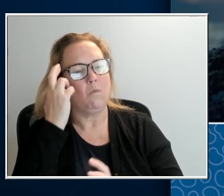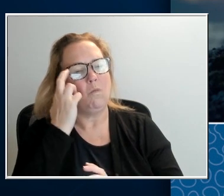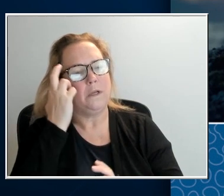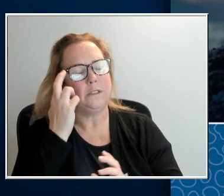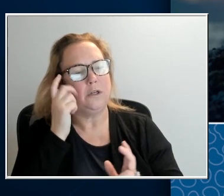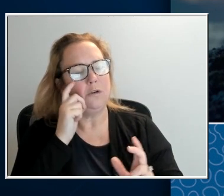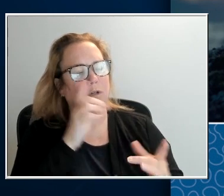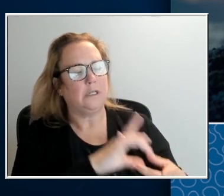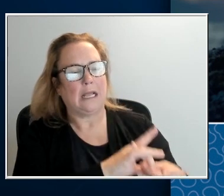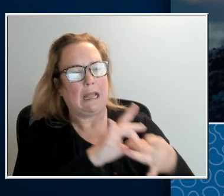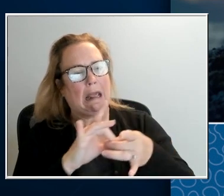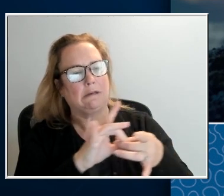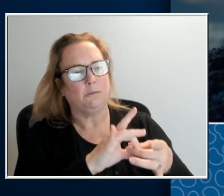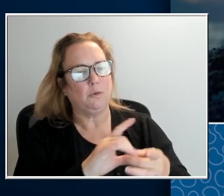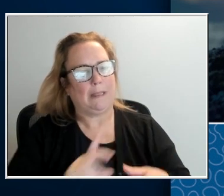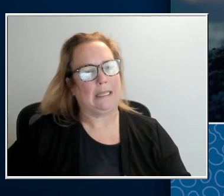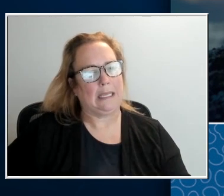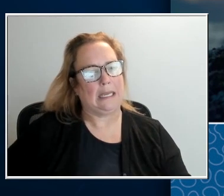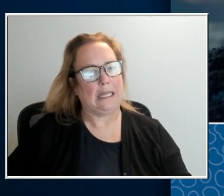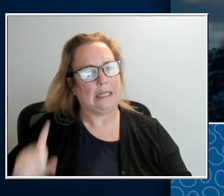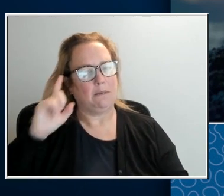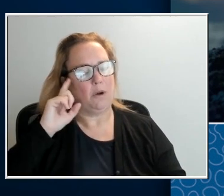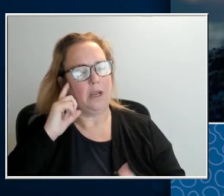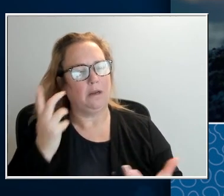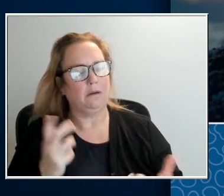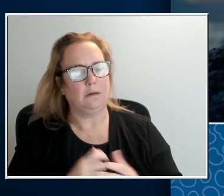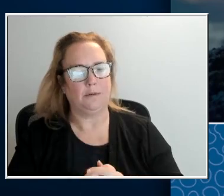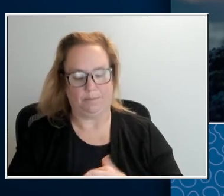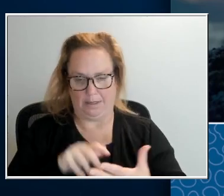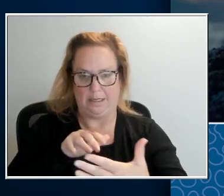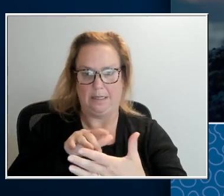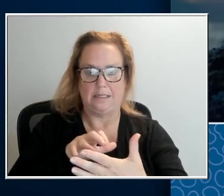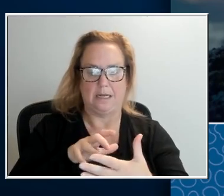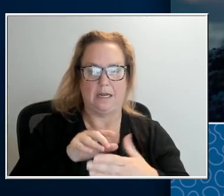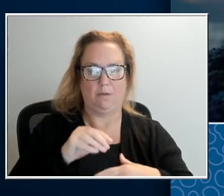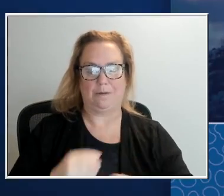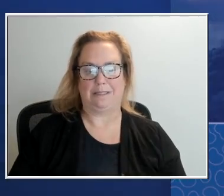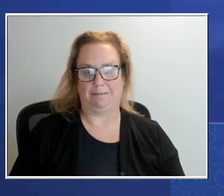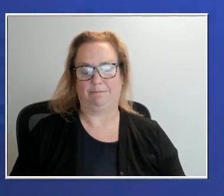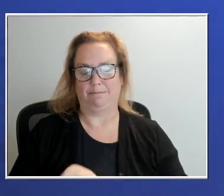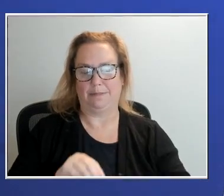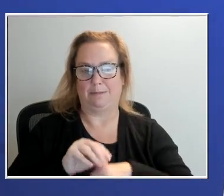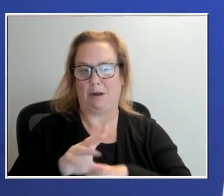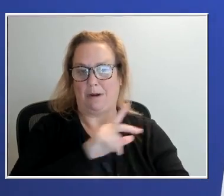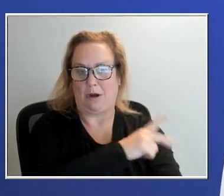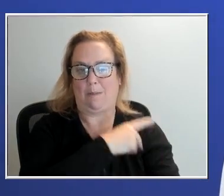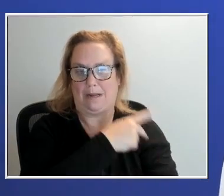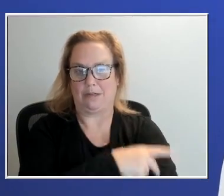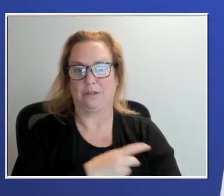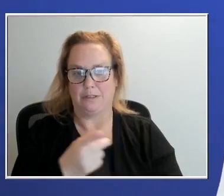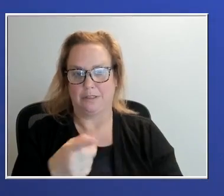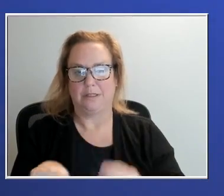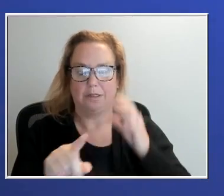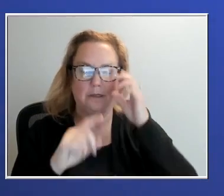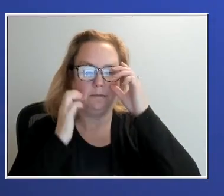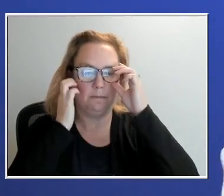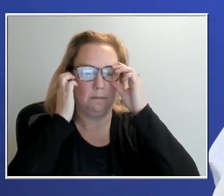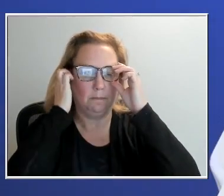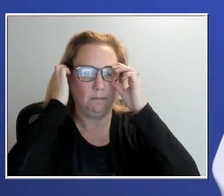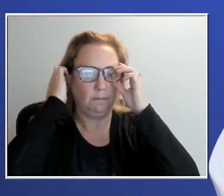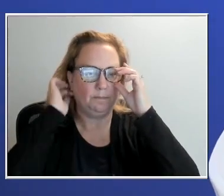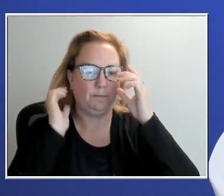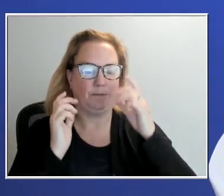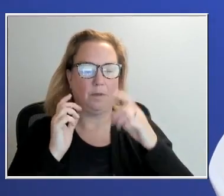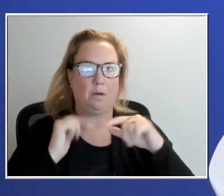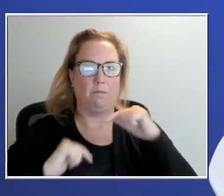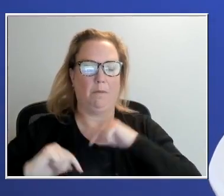and the brain? So this study was actually inspired by our patients. So, we are rewinding back to